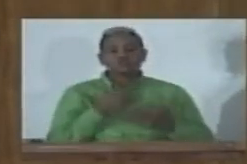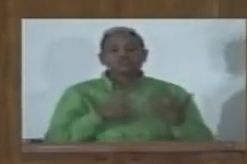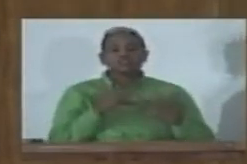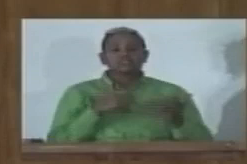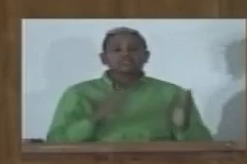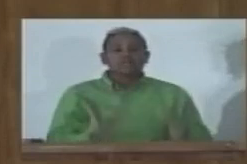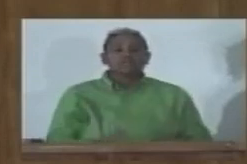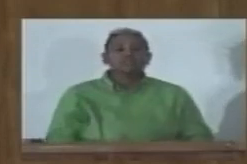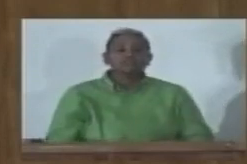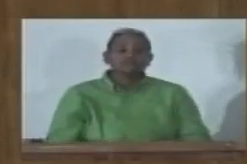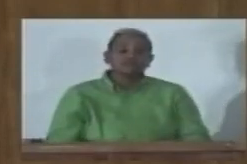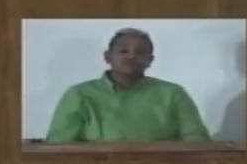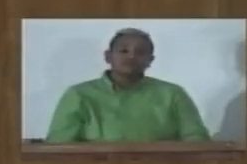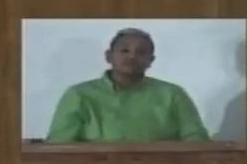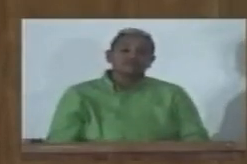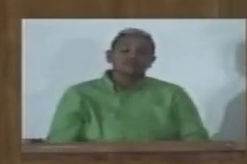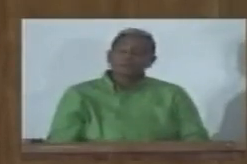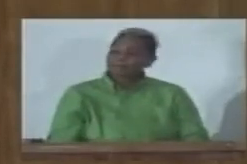that result from shootings.